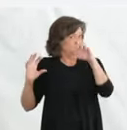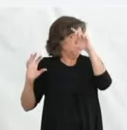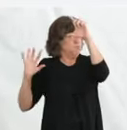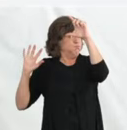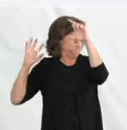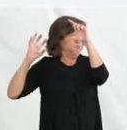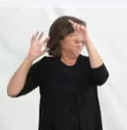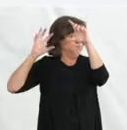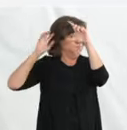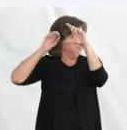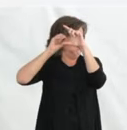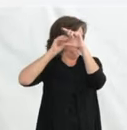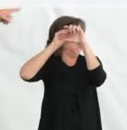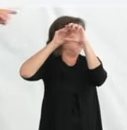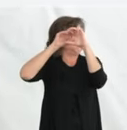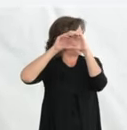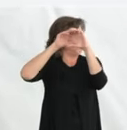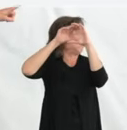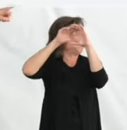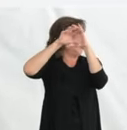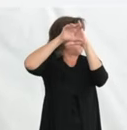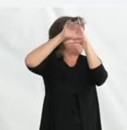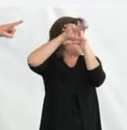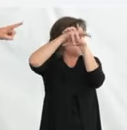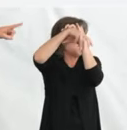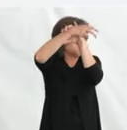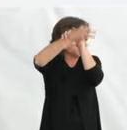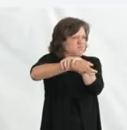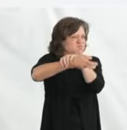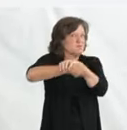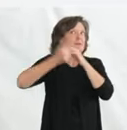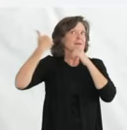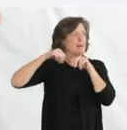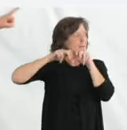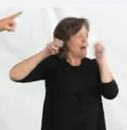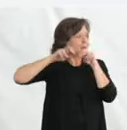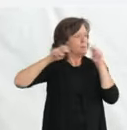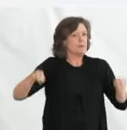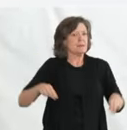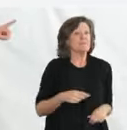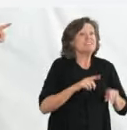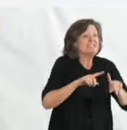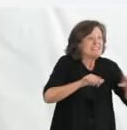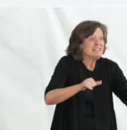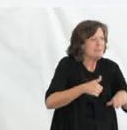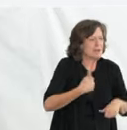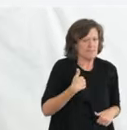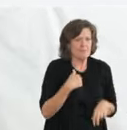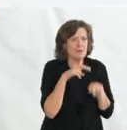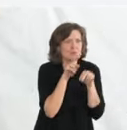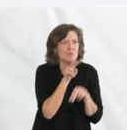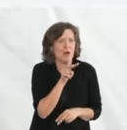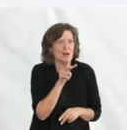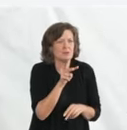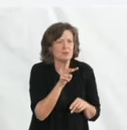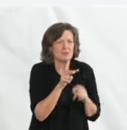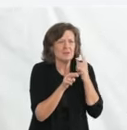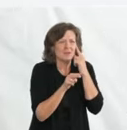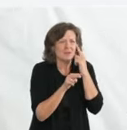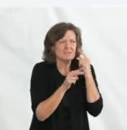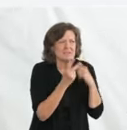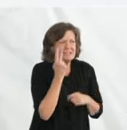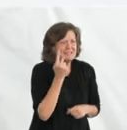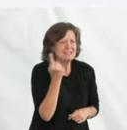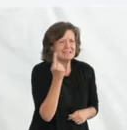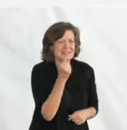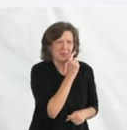balcony. And about this time, I could see something out of my peripheral vision. Something out of the corner of my eye was there, but it wasn't